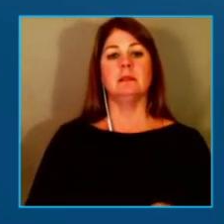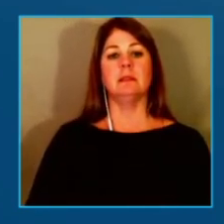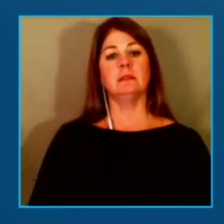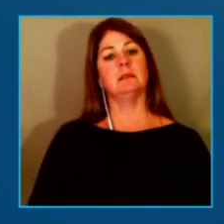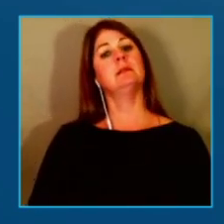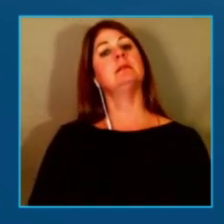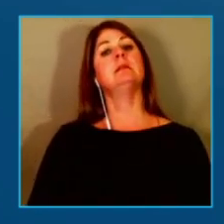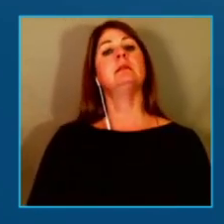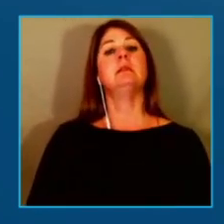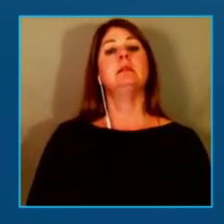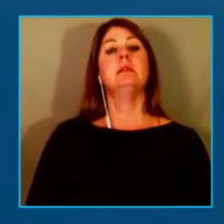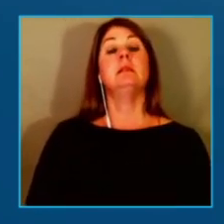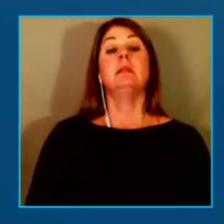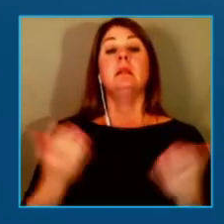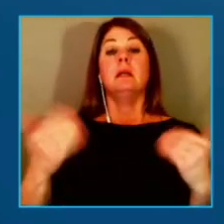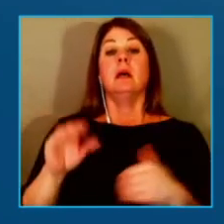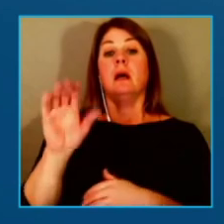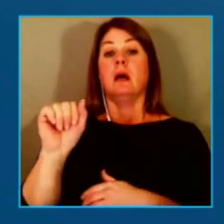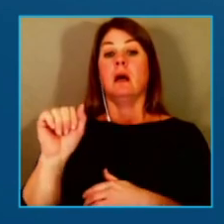Okay. Artie?